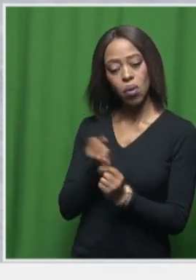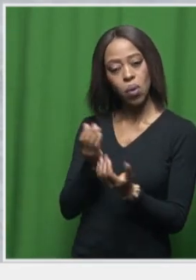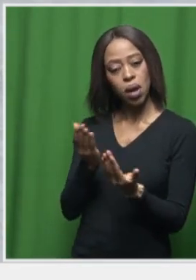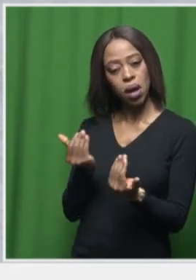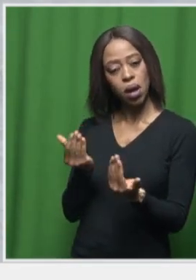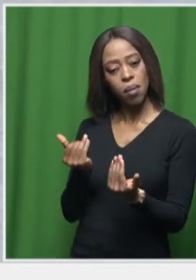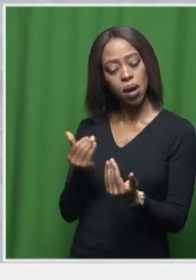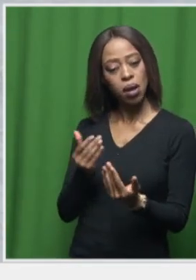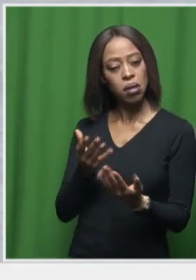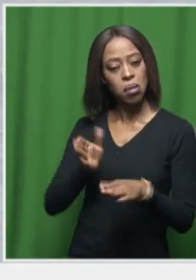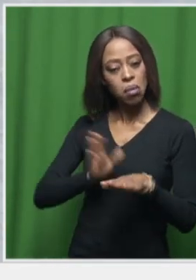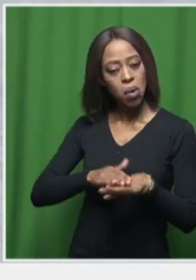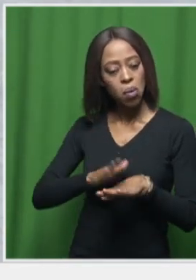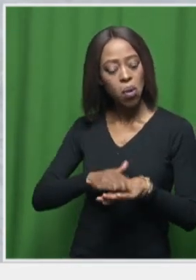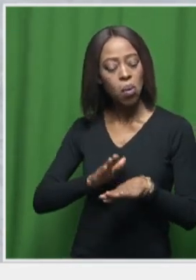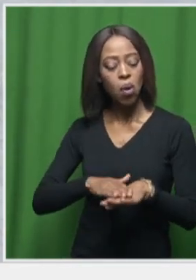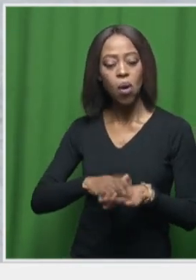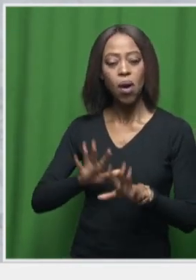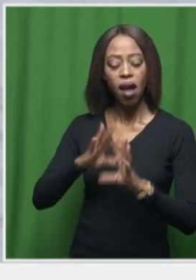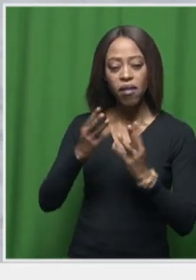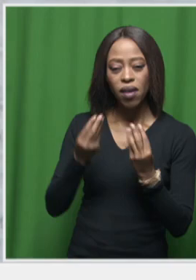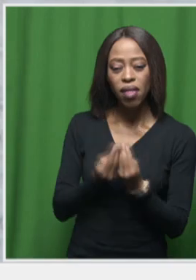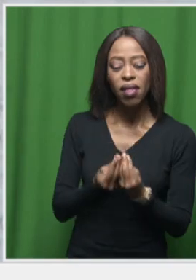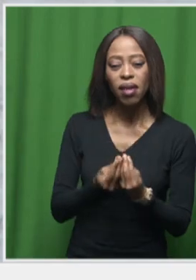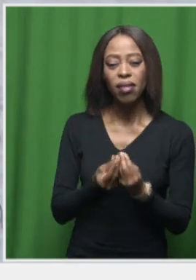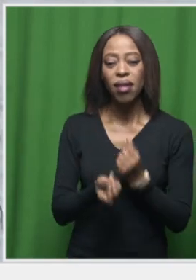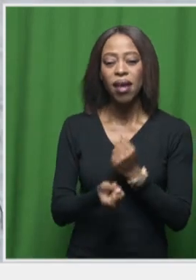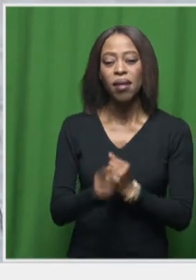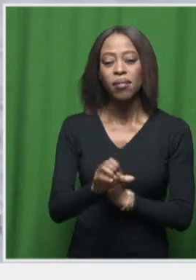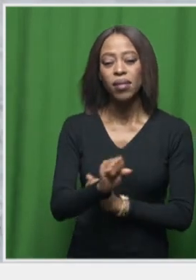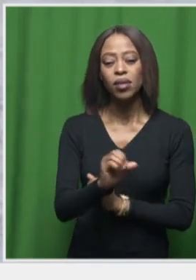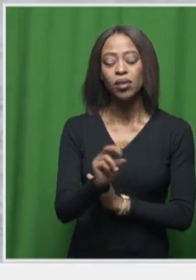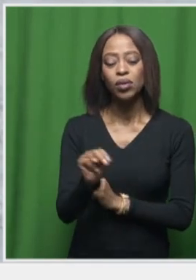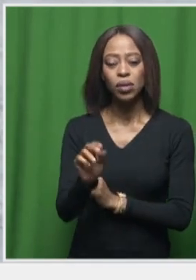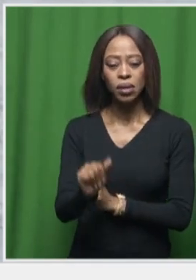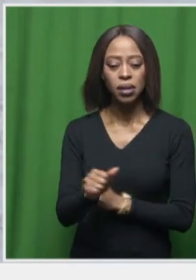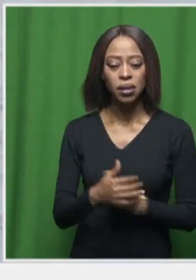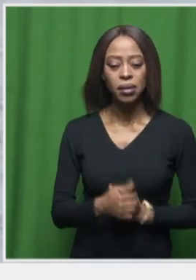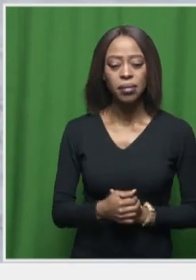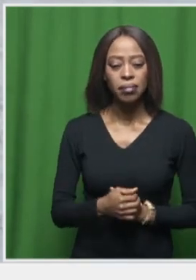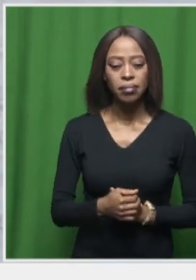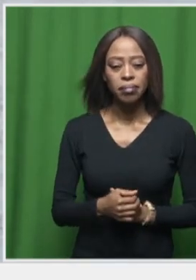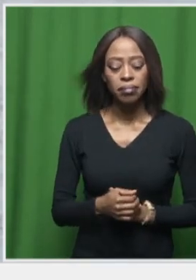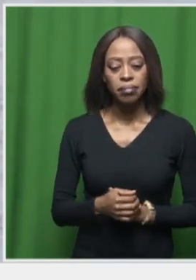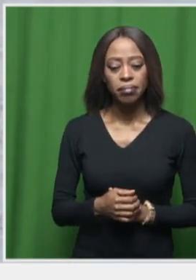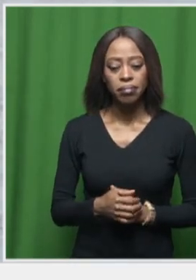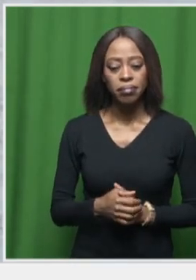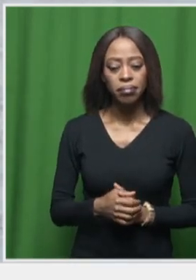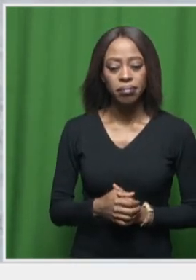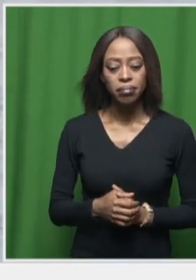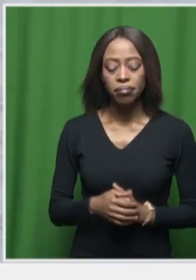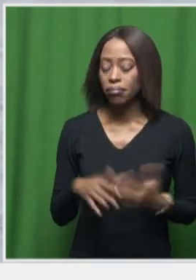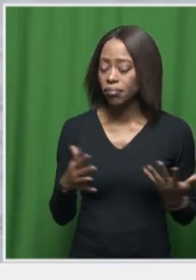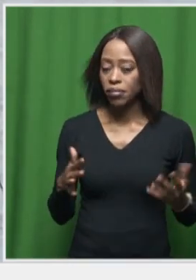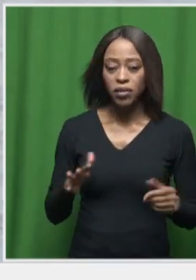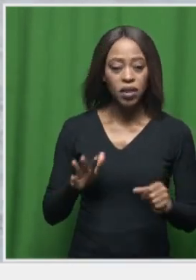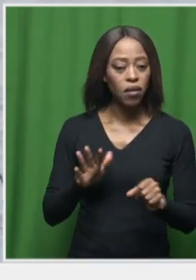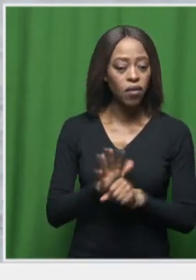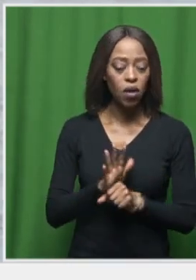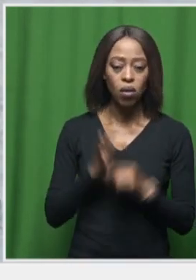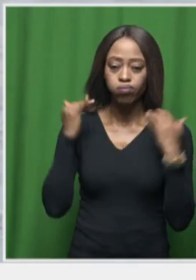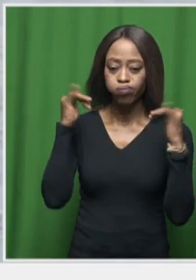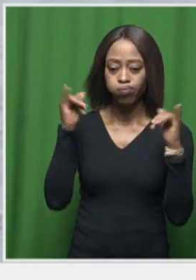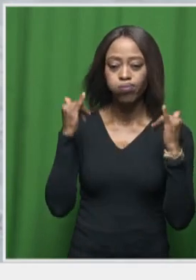see pomp and ceremony and everything that goes with SONA? Well, all I would say is that it's a full ceremony. You'll have